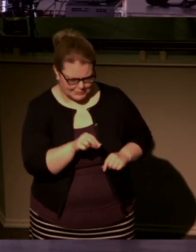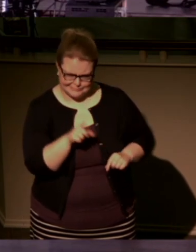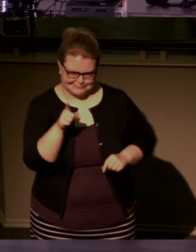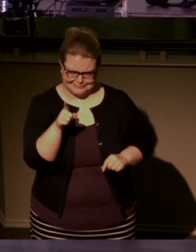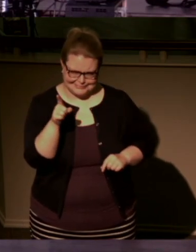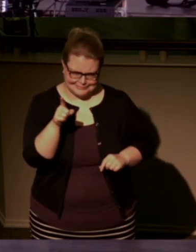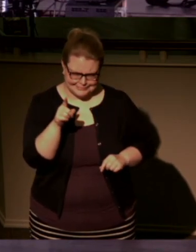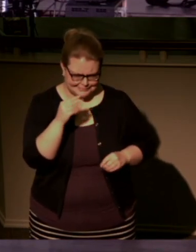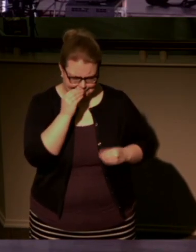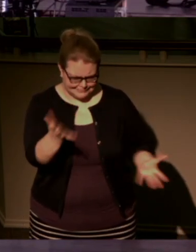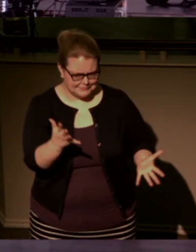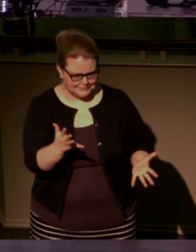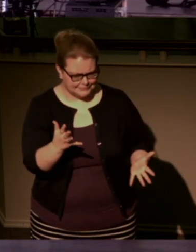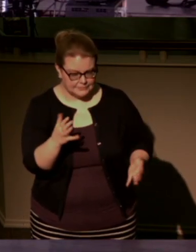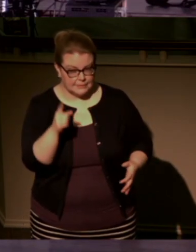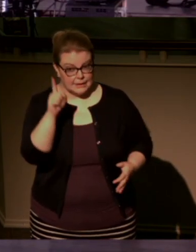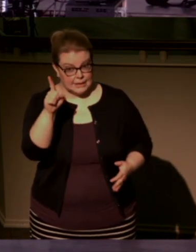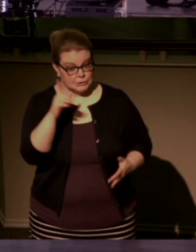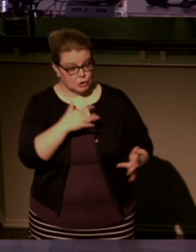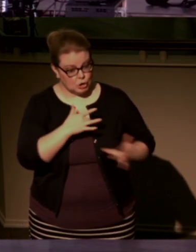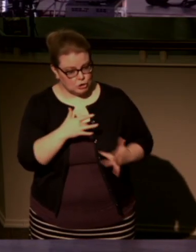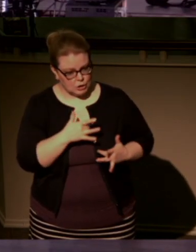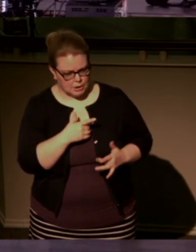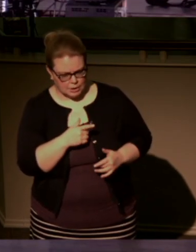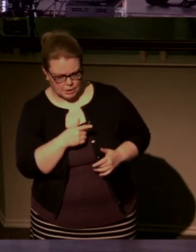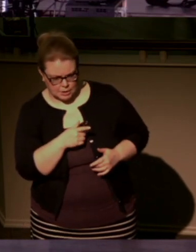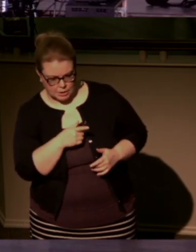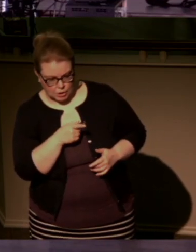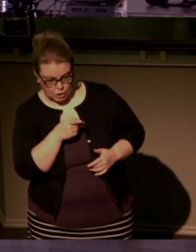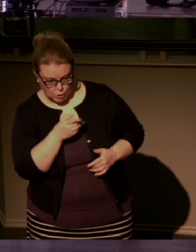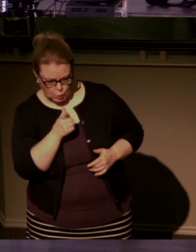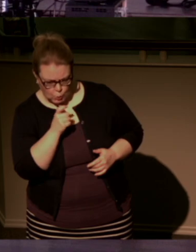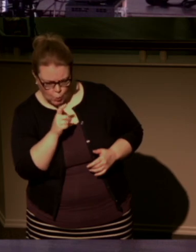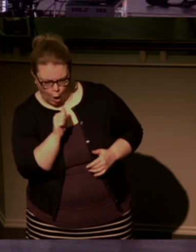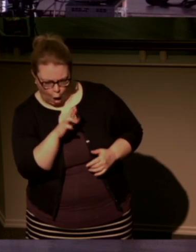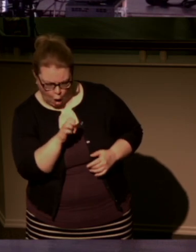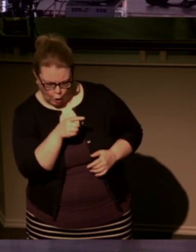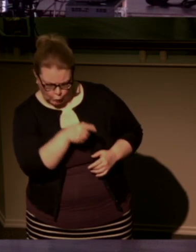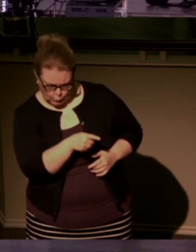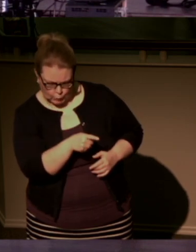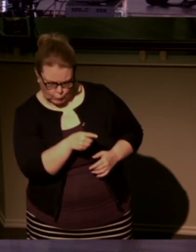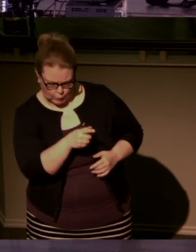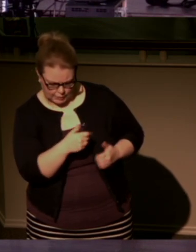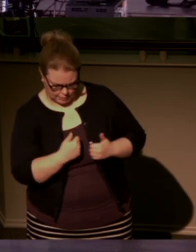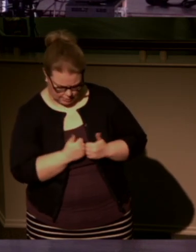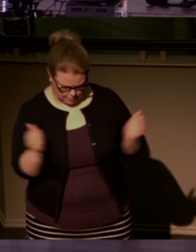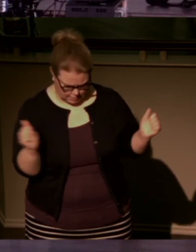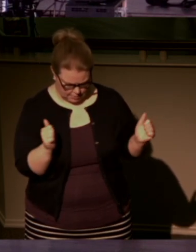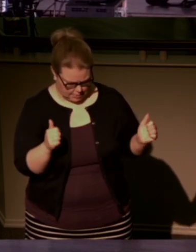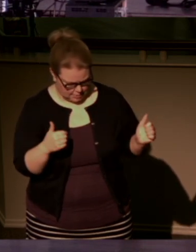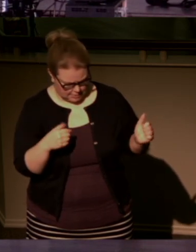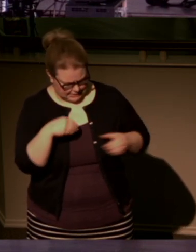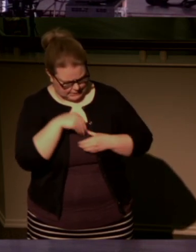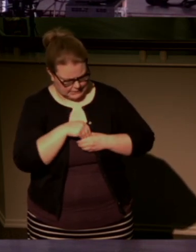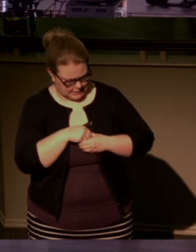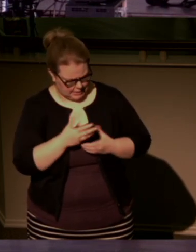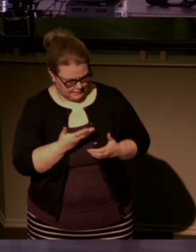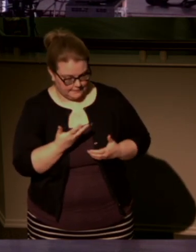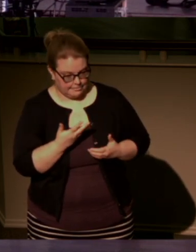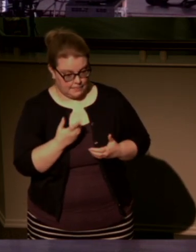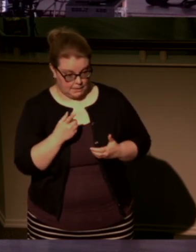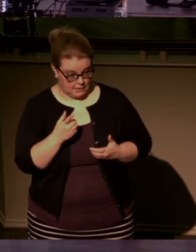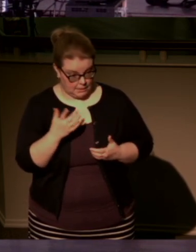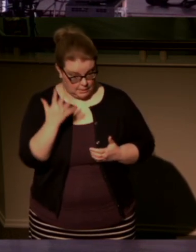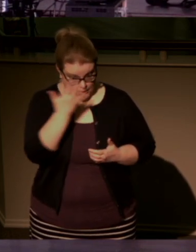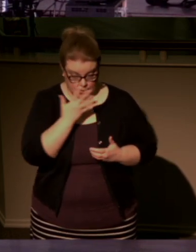He's concerned with who you are and who you're not. He's concerned with His image, His likeness, the likeness of